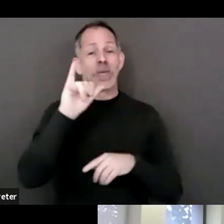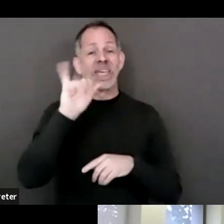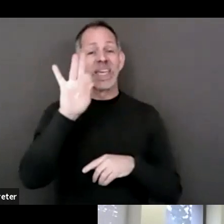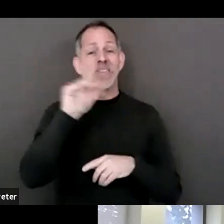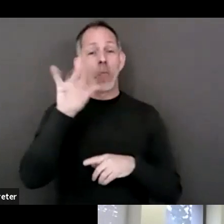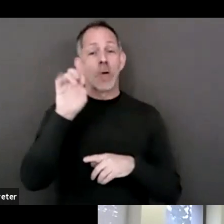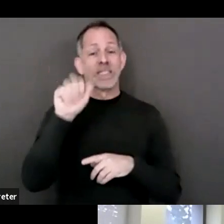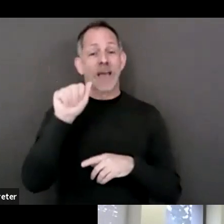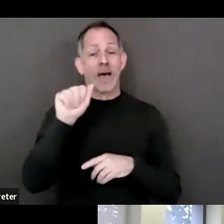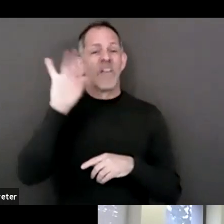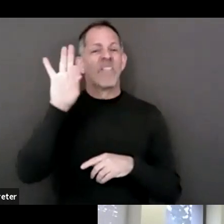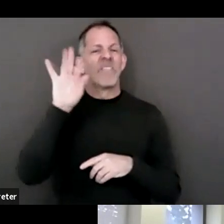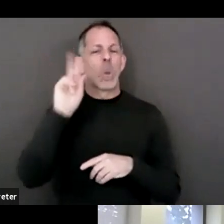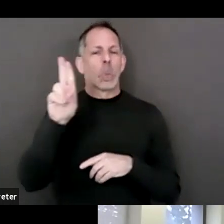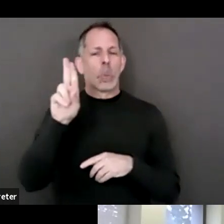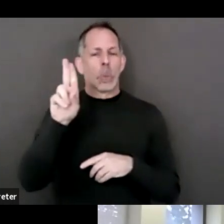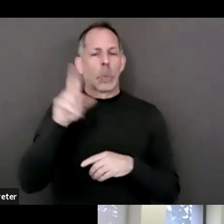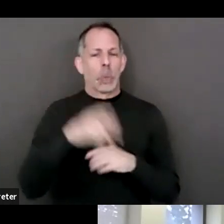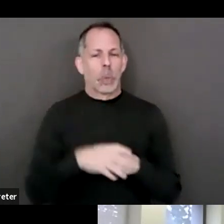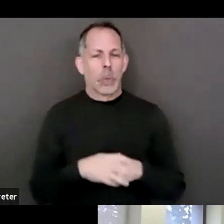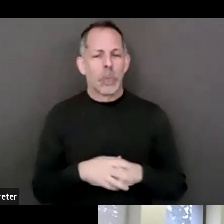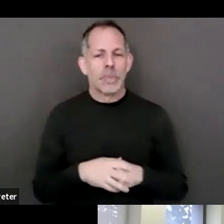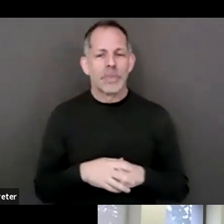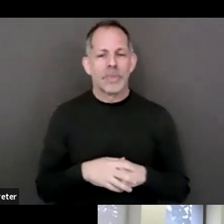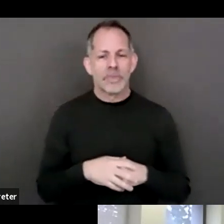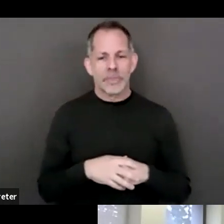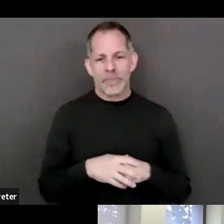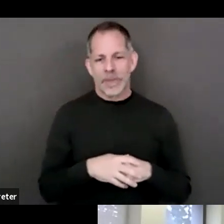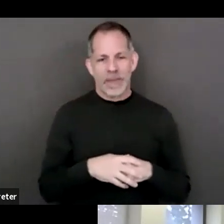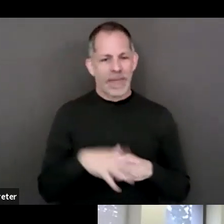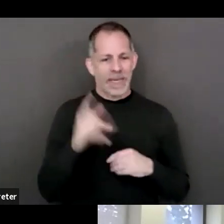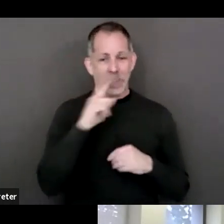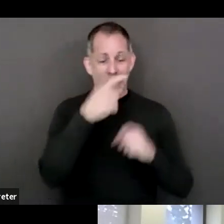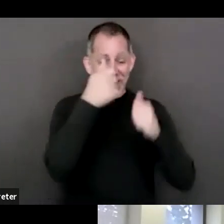the pandemic, and yet